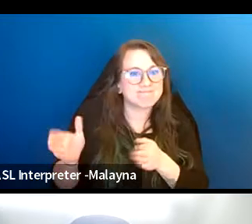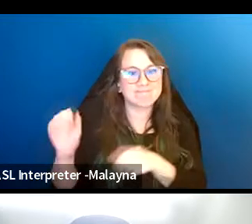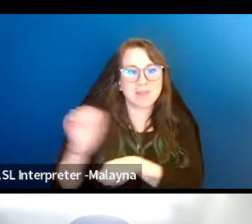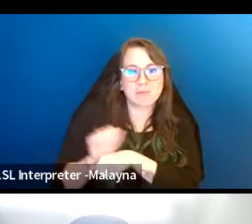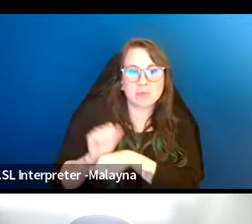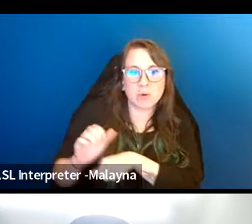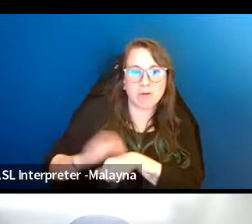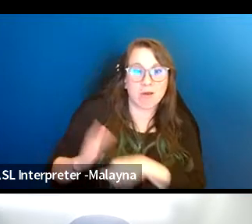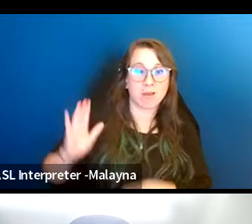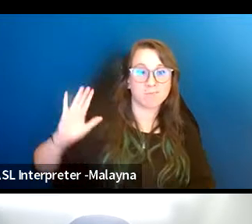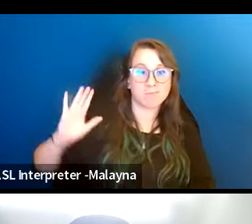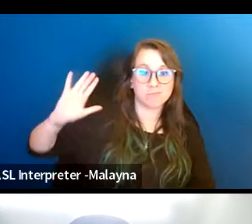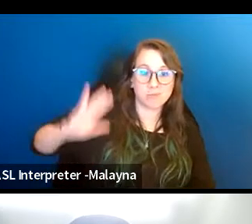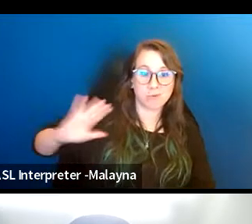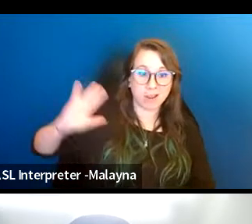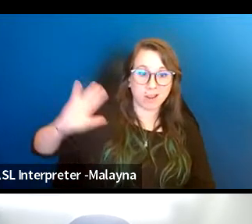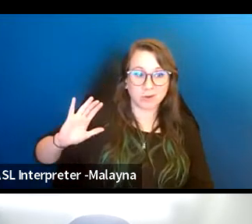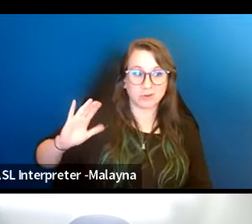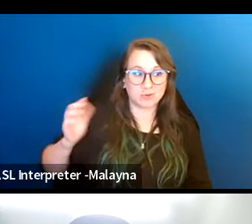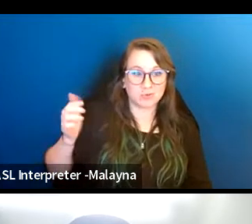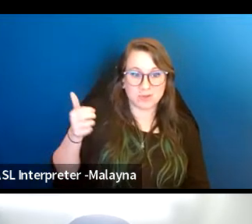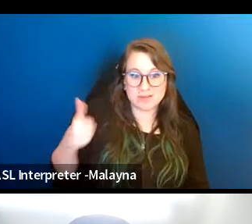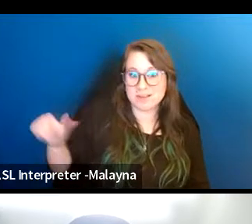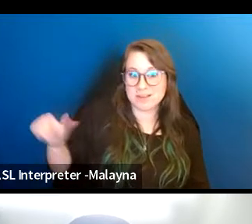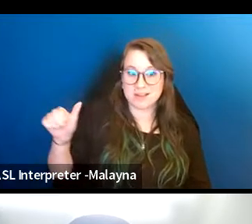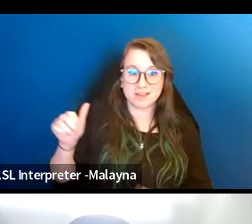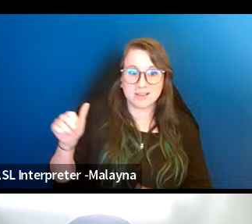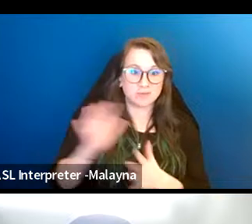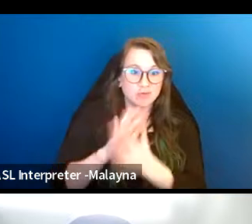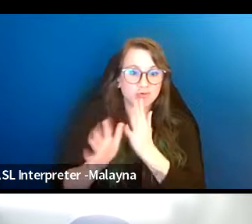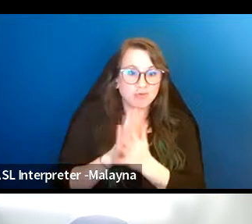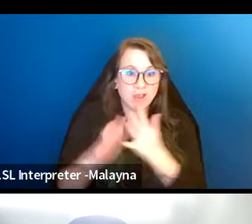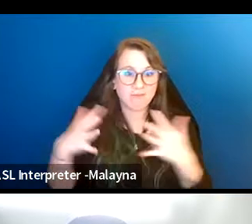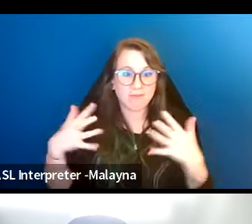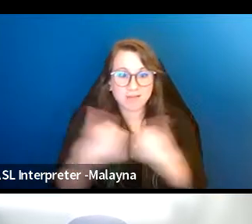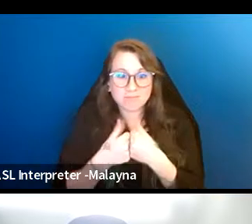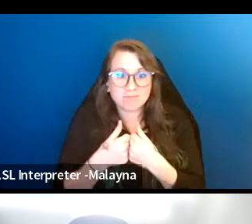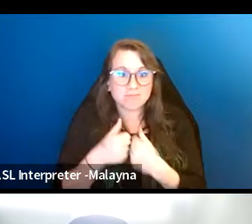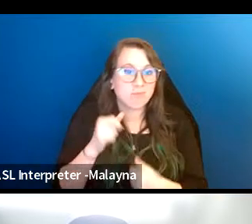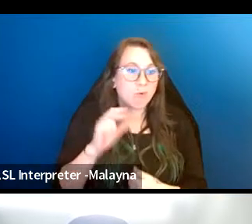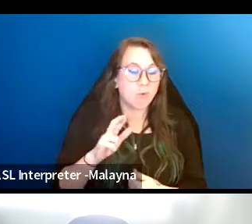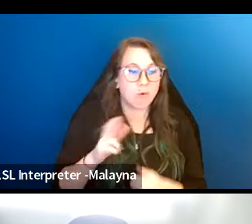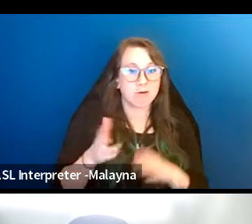on prior to, any traffic accident or fatality in November of